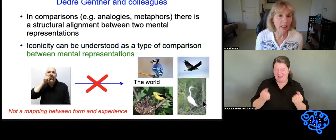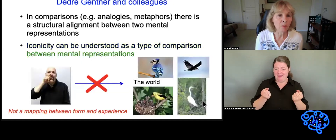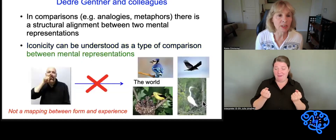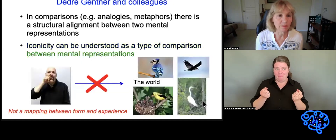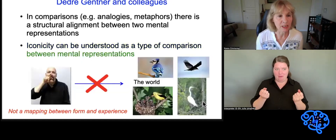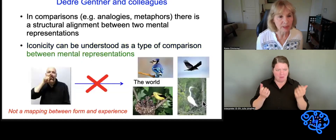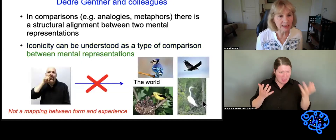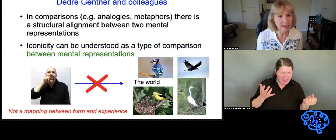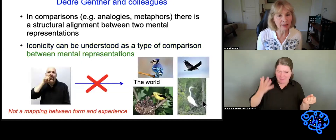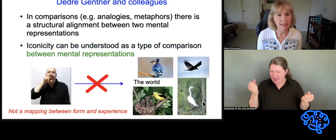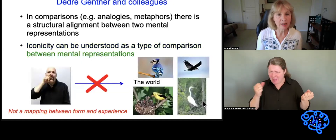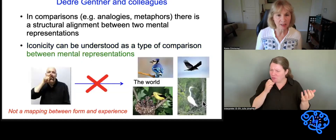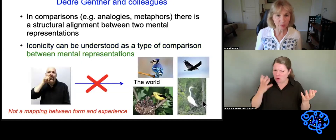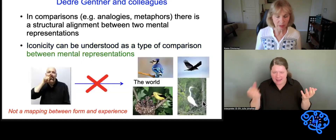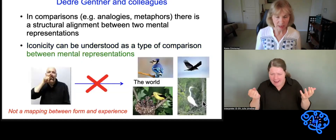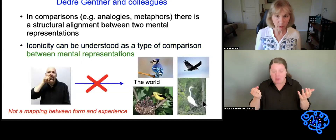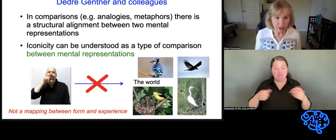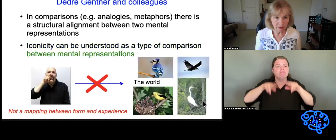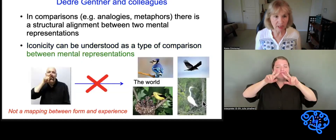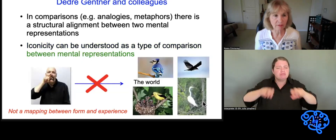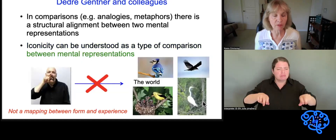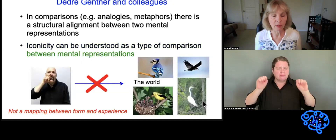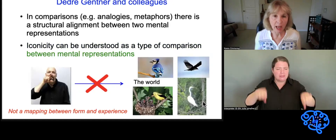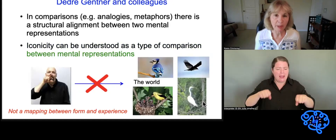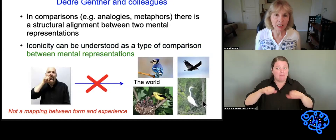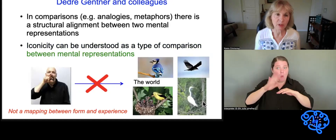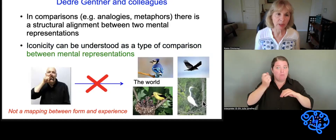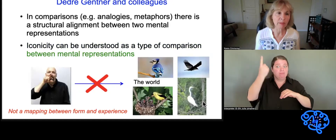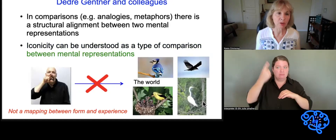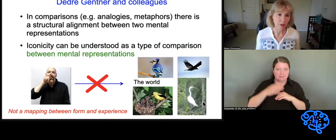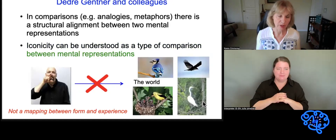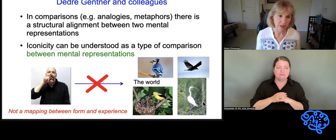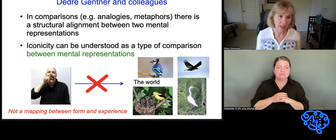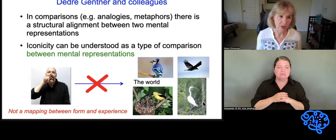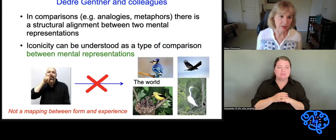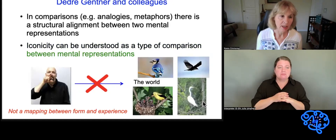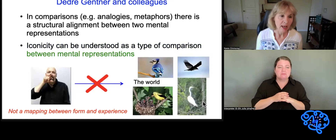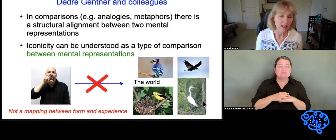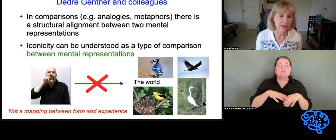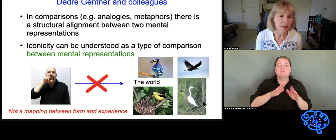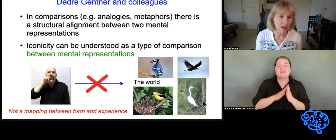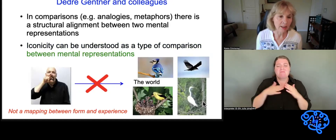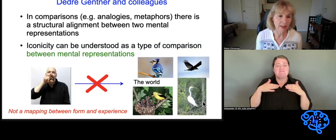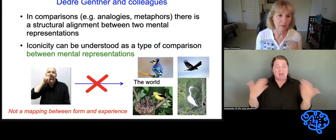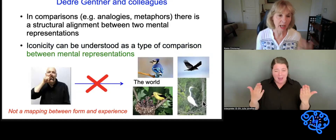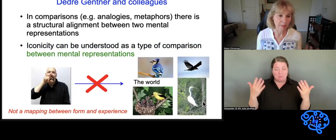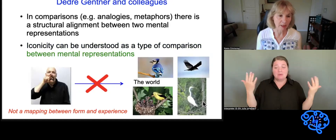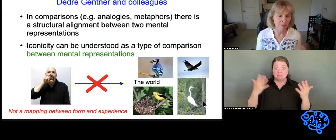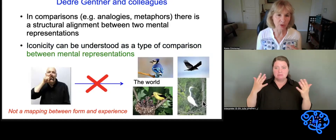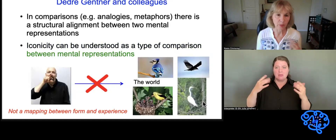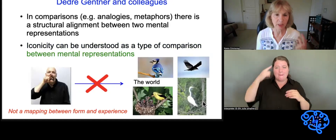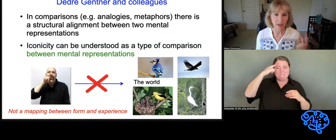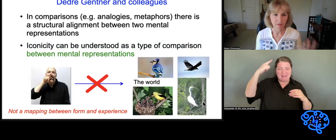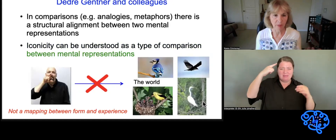And I want to explicitly state that I think it's important to think of the mapping as between mental representations. And it's not a